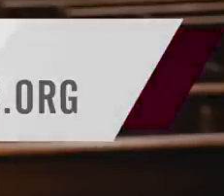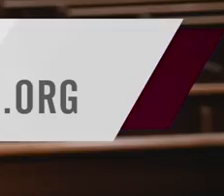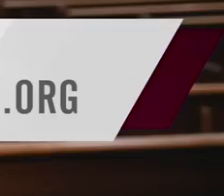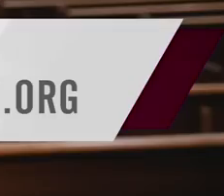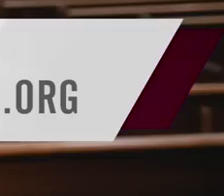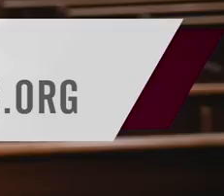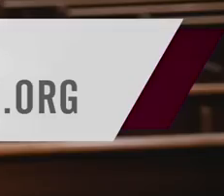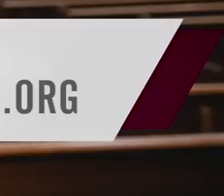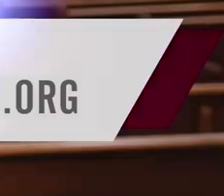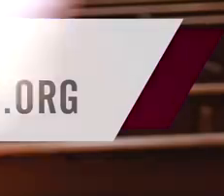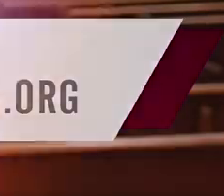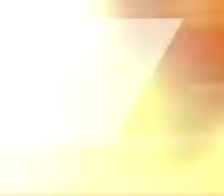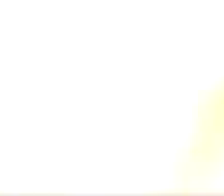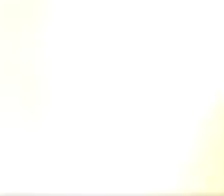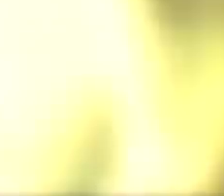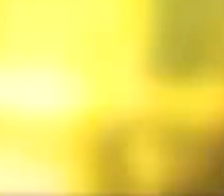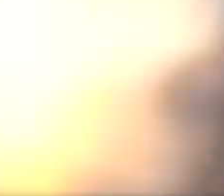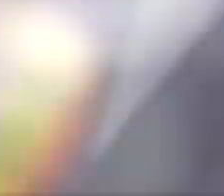aejohnson@wheelerbc.org.